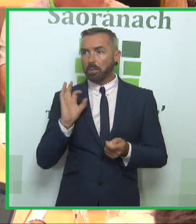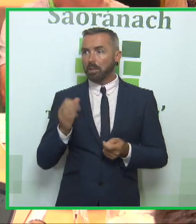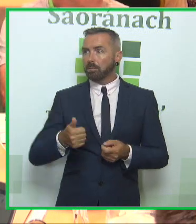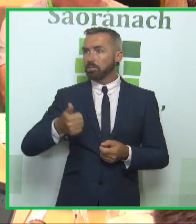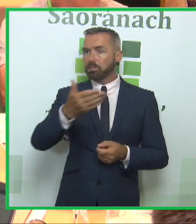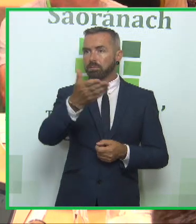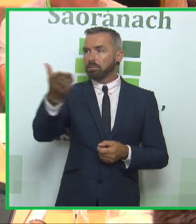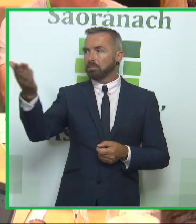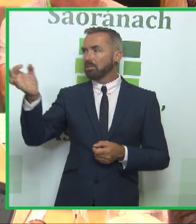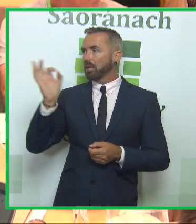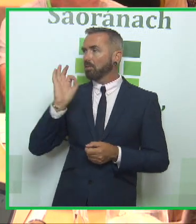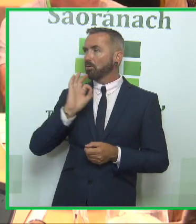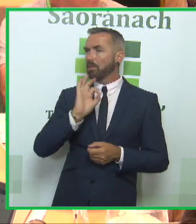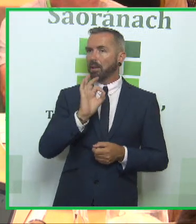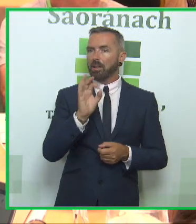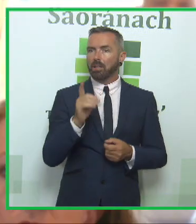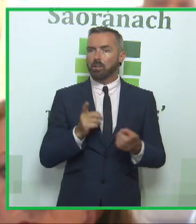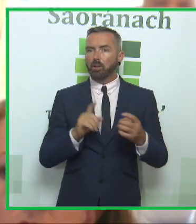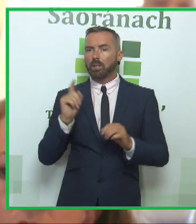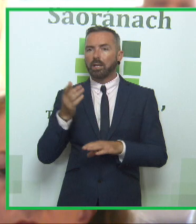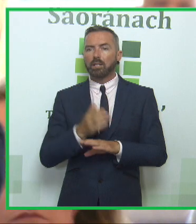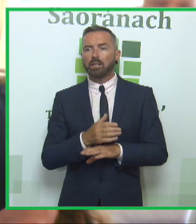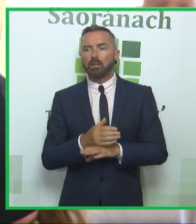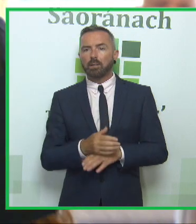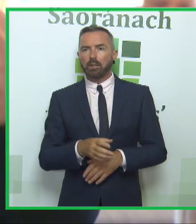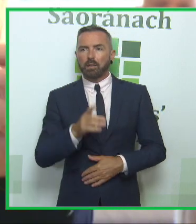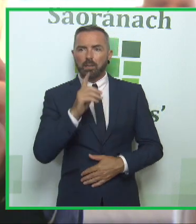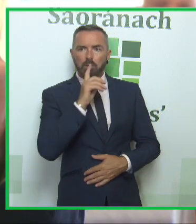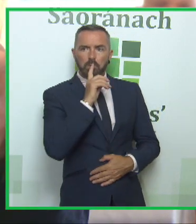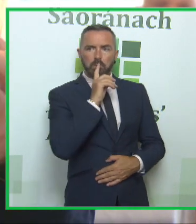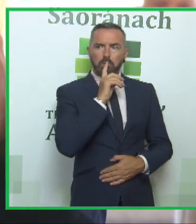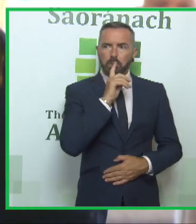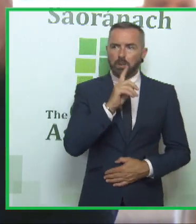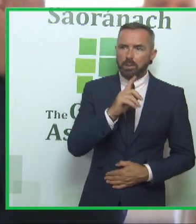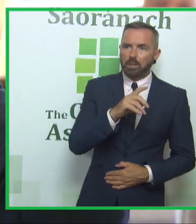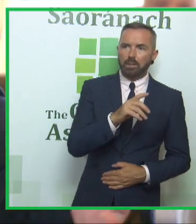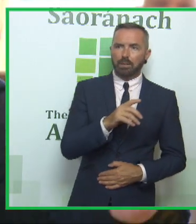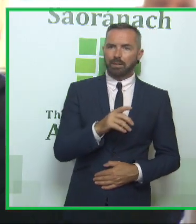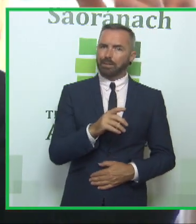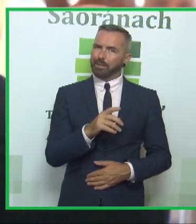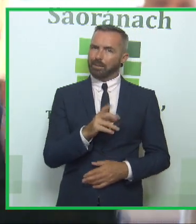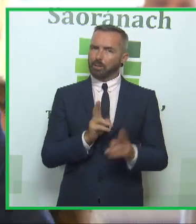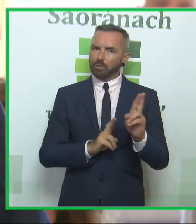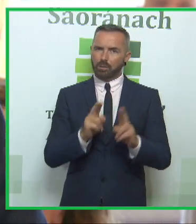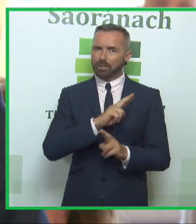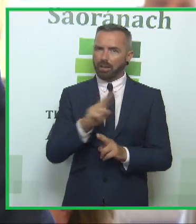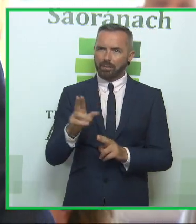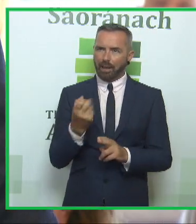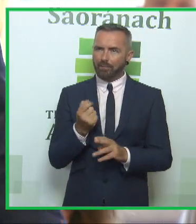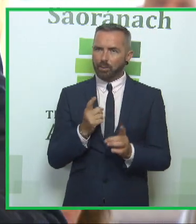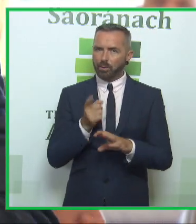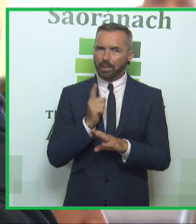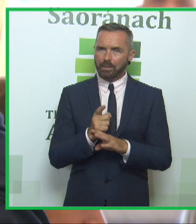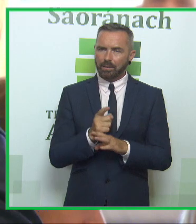these people are incredible people doing their job, but they shouldn't have to do that. It's, for God's sake, it's crazy to